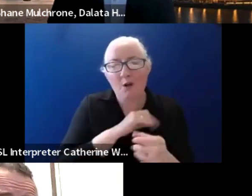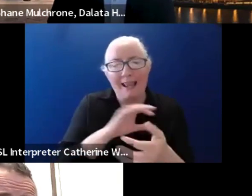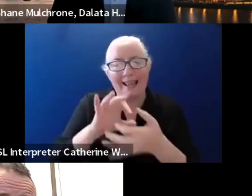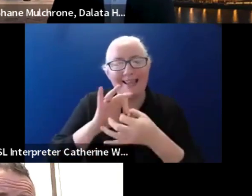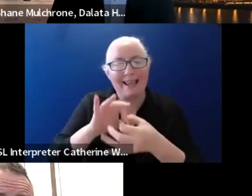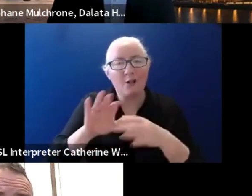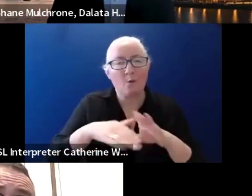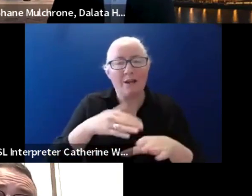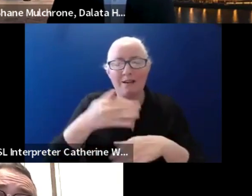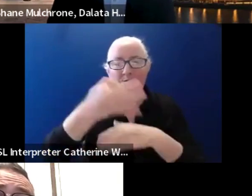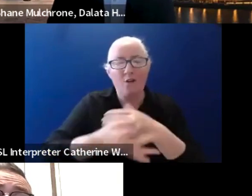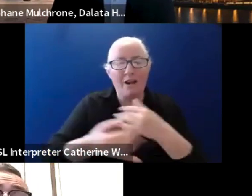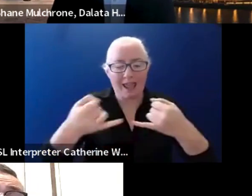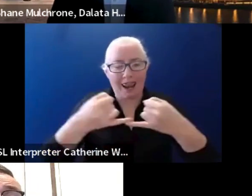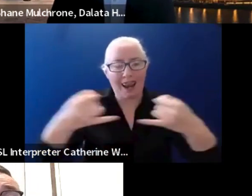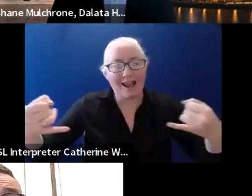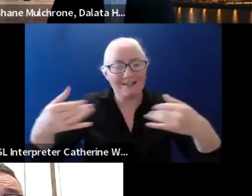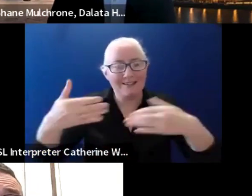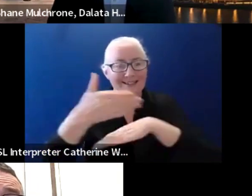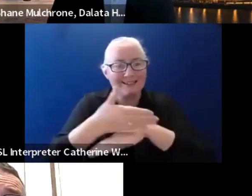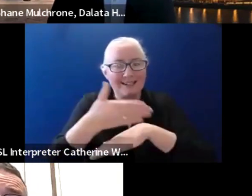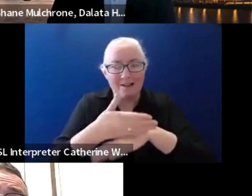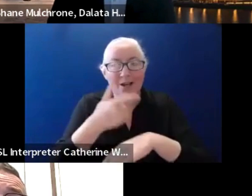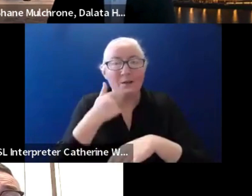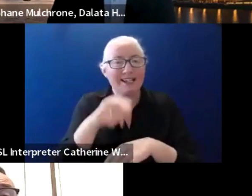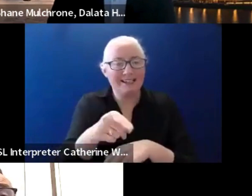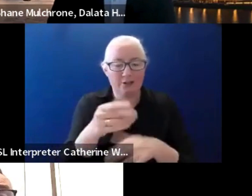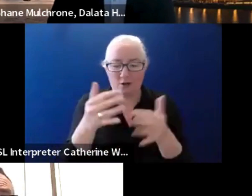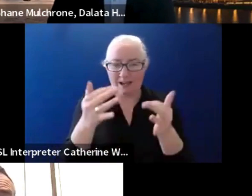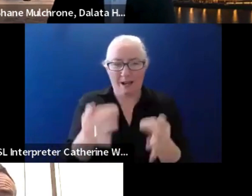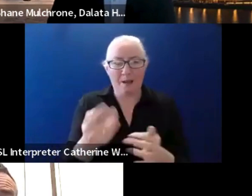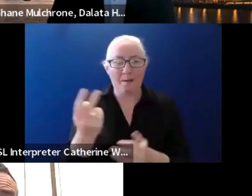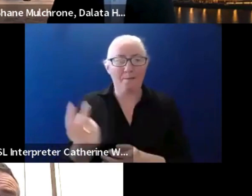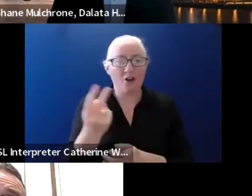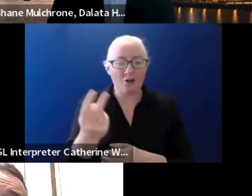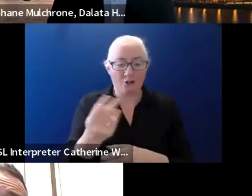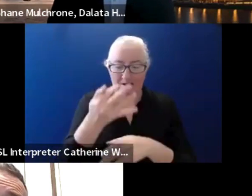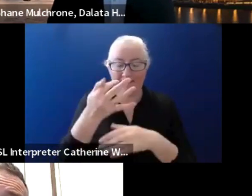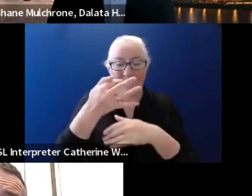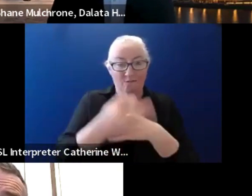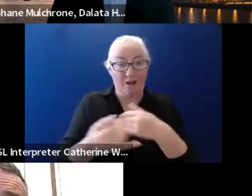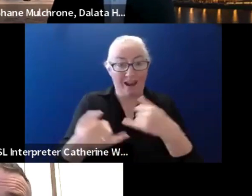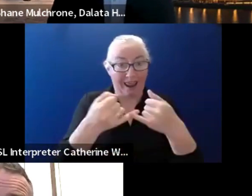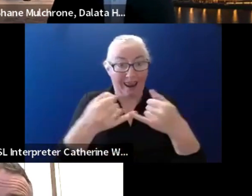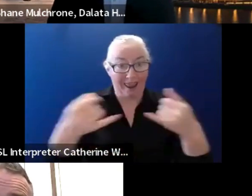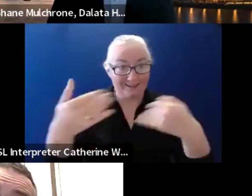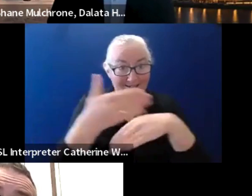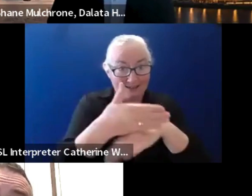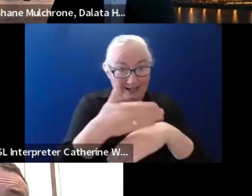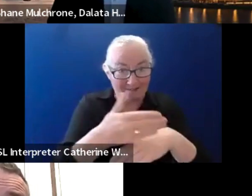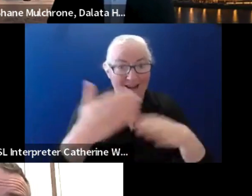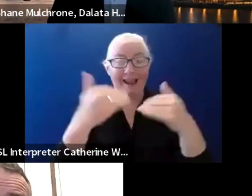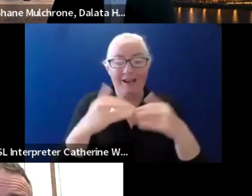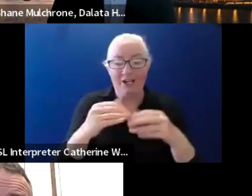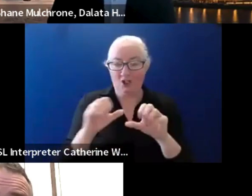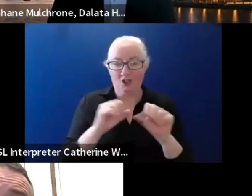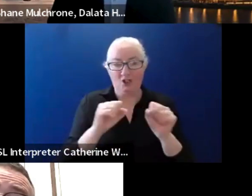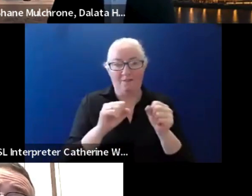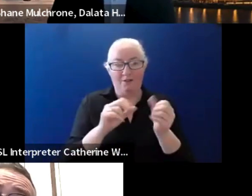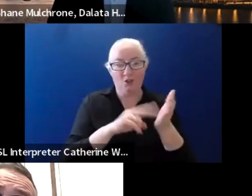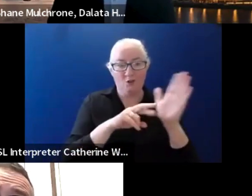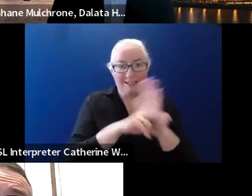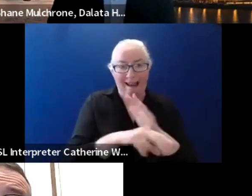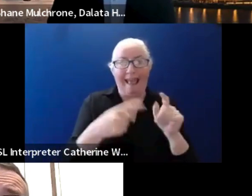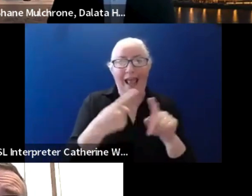with our frontline staff as well. We see this very much as a partnership between the frontline and the service users and other customers as